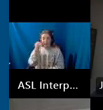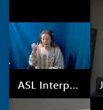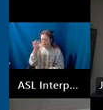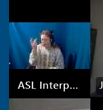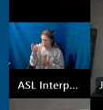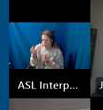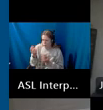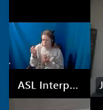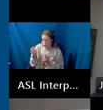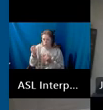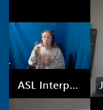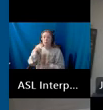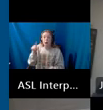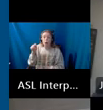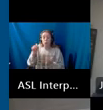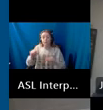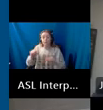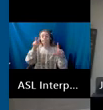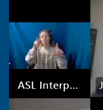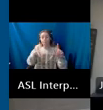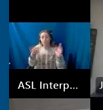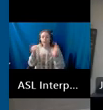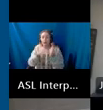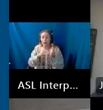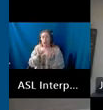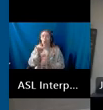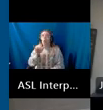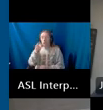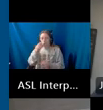ask some questions, and we'll sort of go from there.